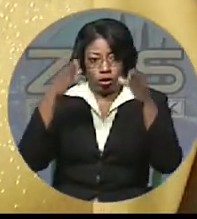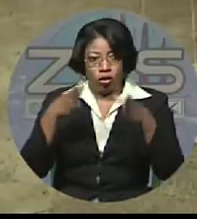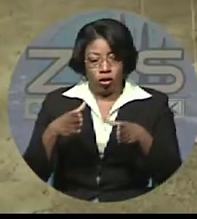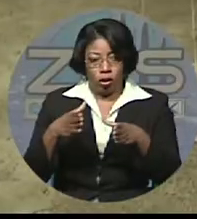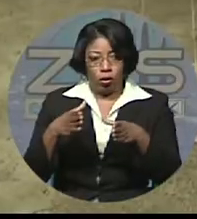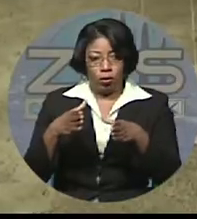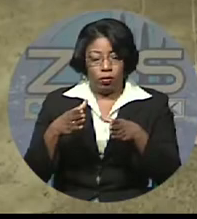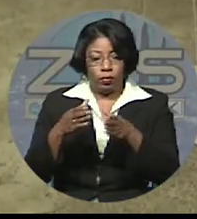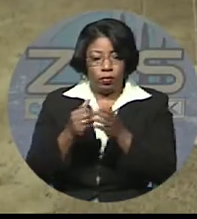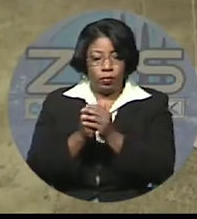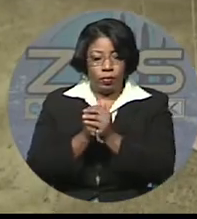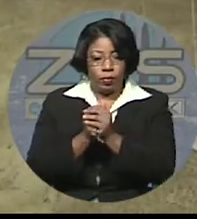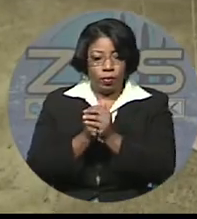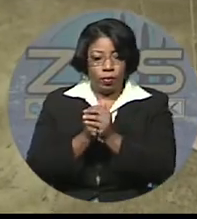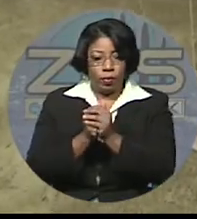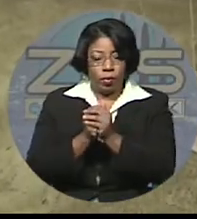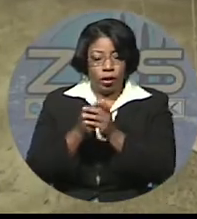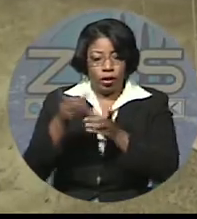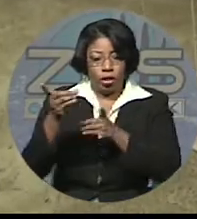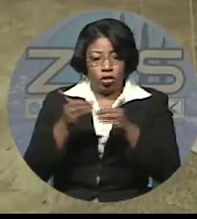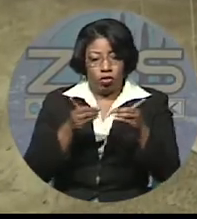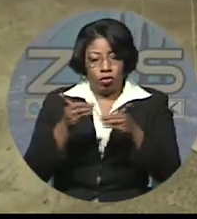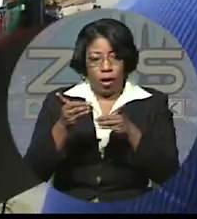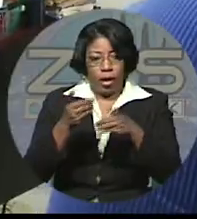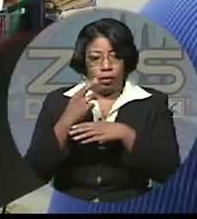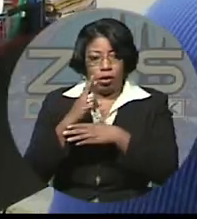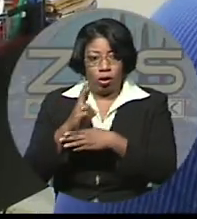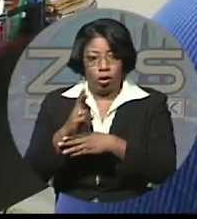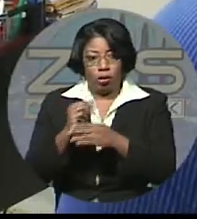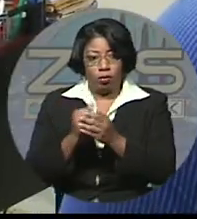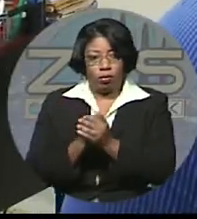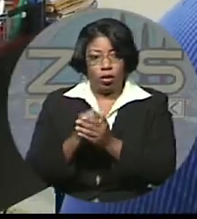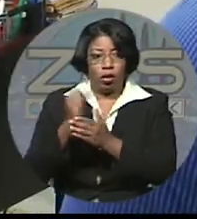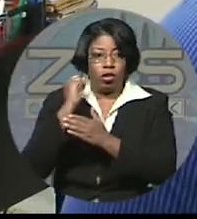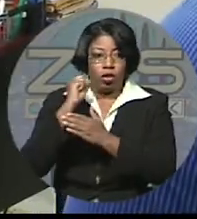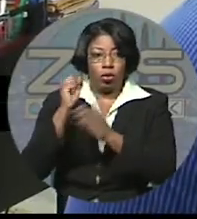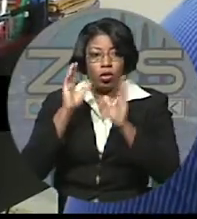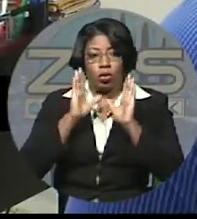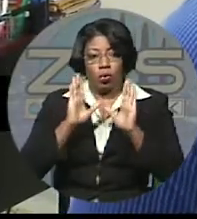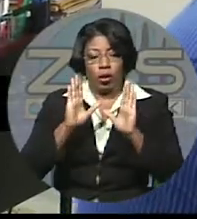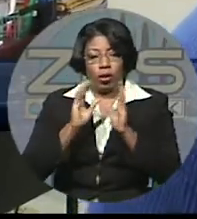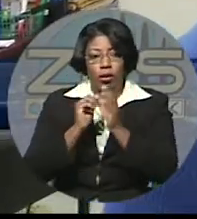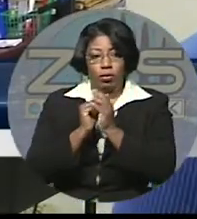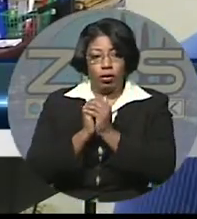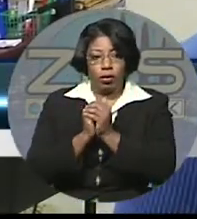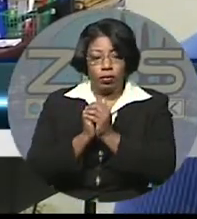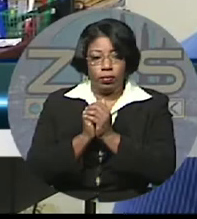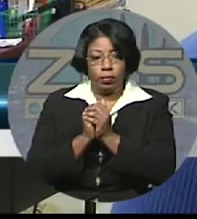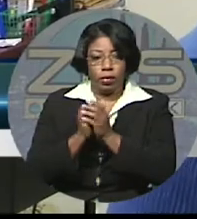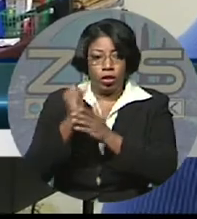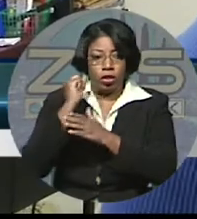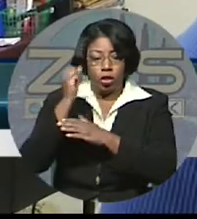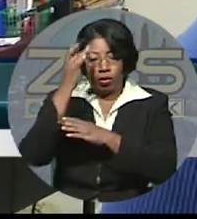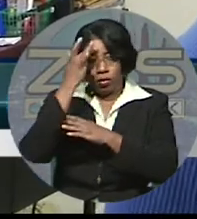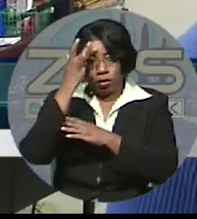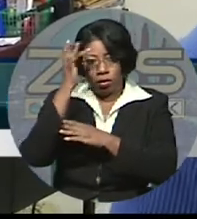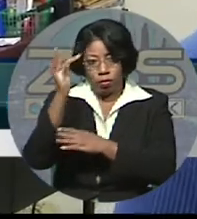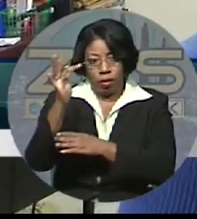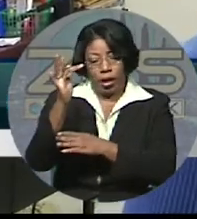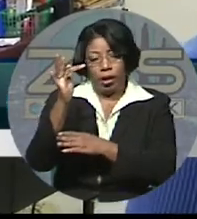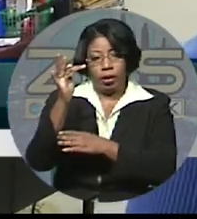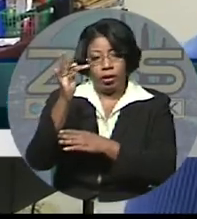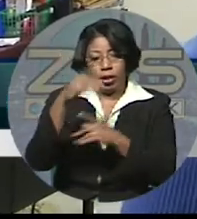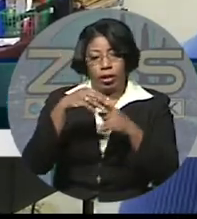emotional to sit through the entire service, described Talia this way. Wonderful, very charismatic. She was an intelligent,